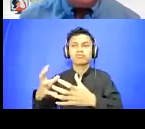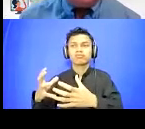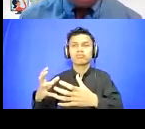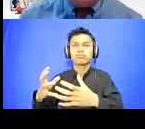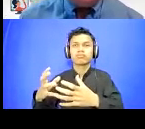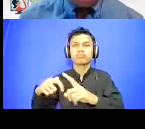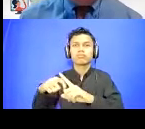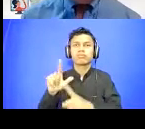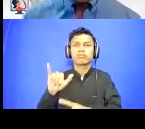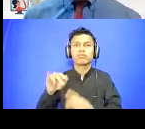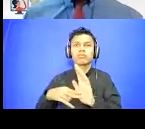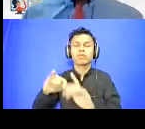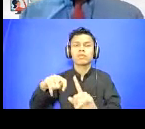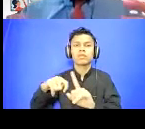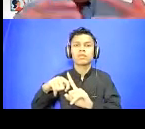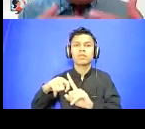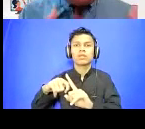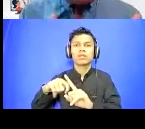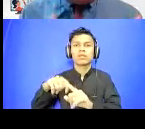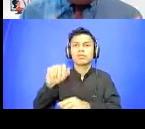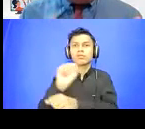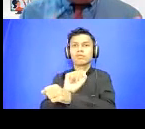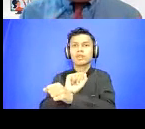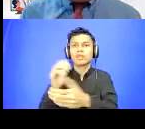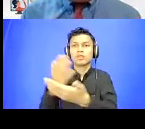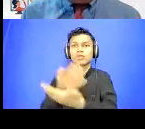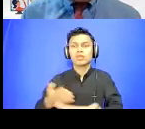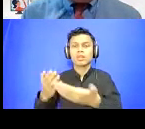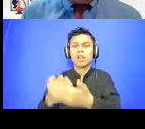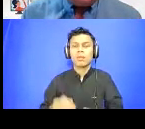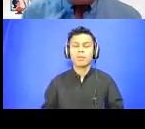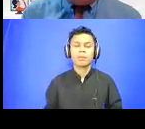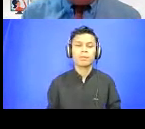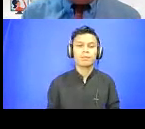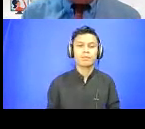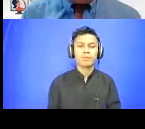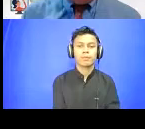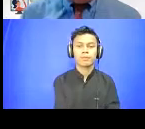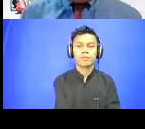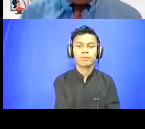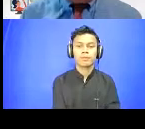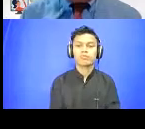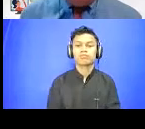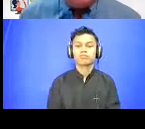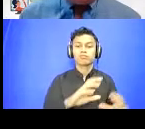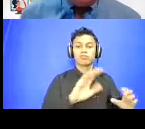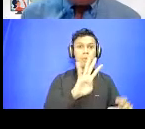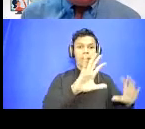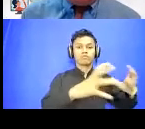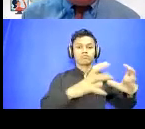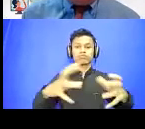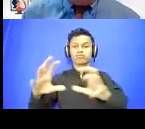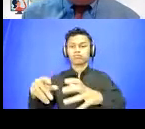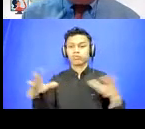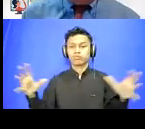These are very large organizations. They got together and appointed a task force. They asked me to chair